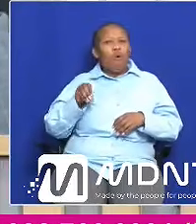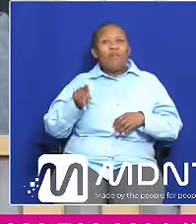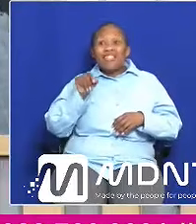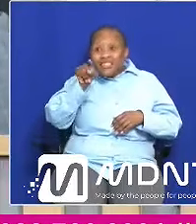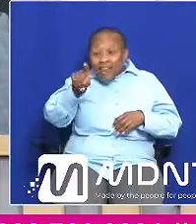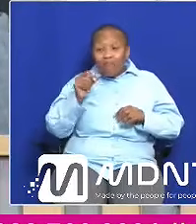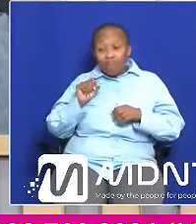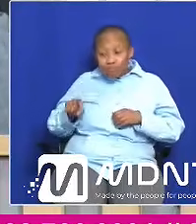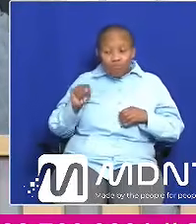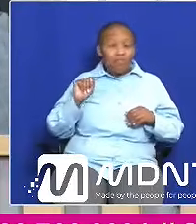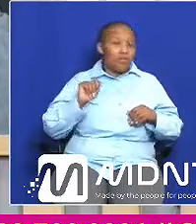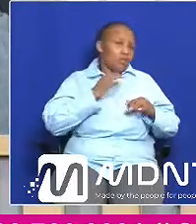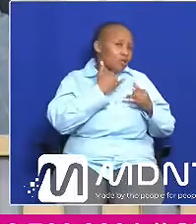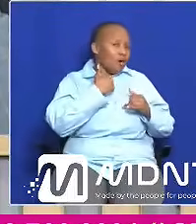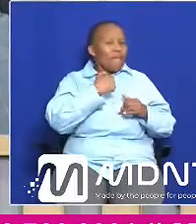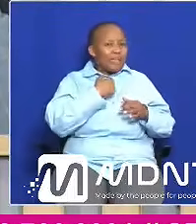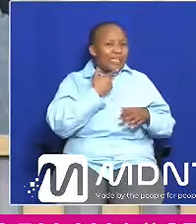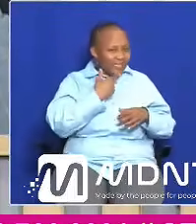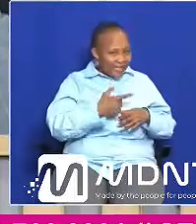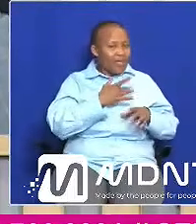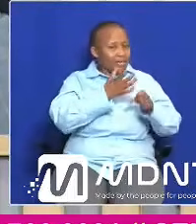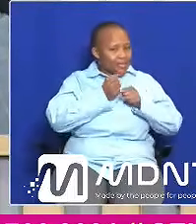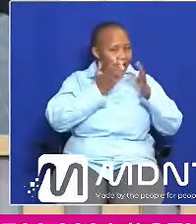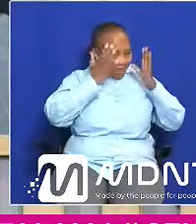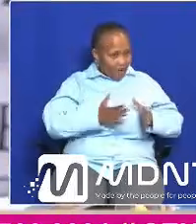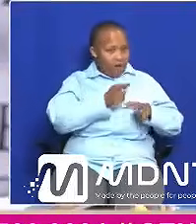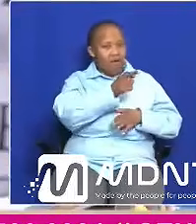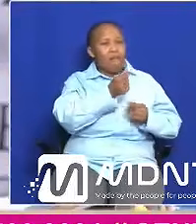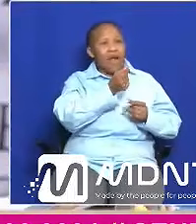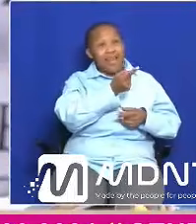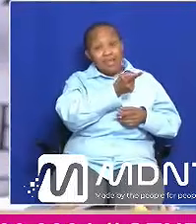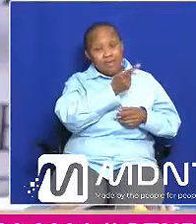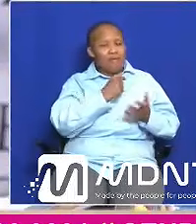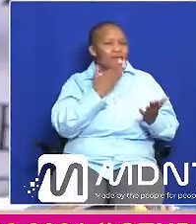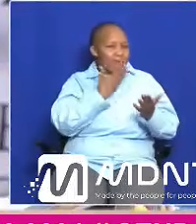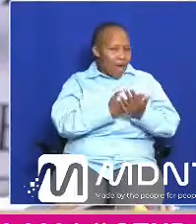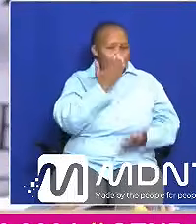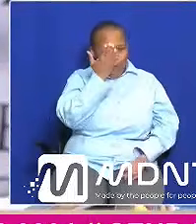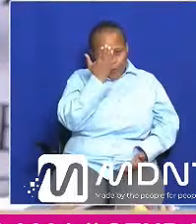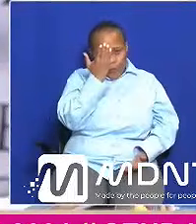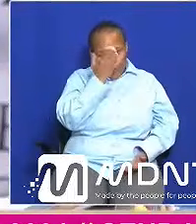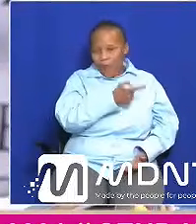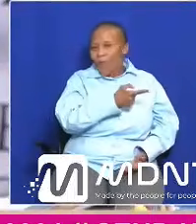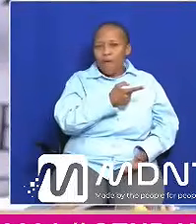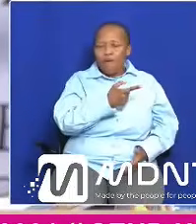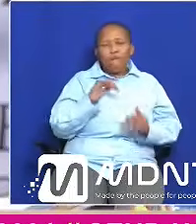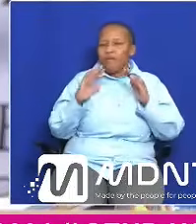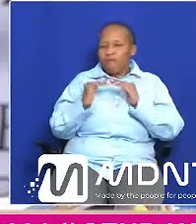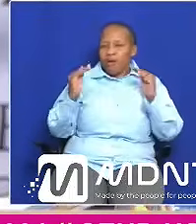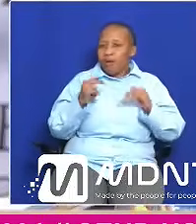Mr. Khoza can know that. I wouldn't know that. So, in all fairness to me, I didn't ask you that. I never asked you what the money was